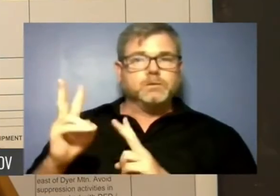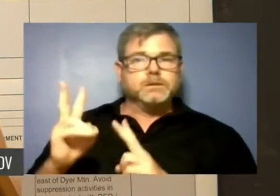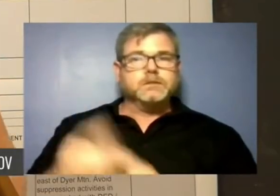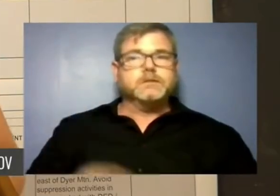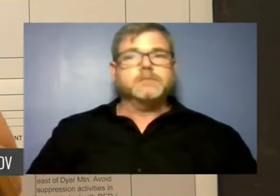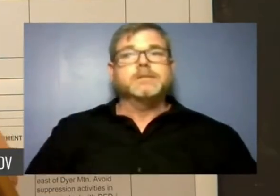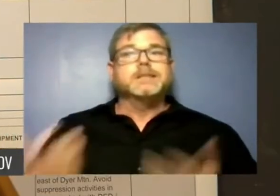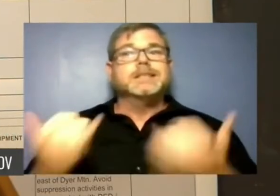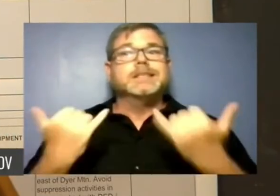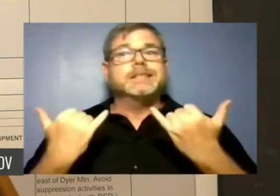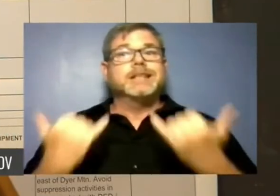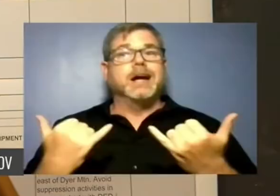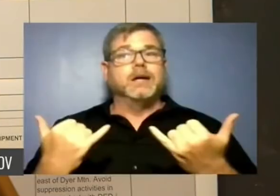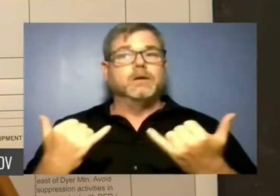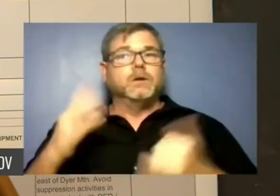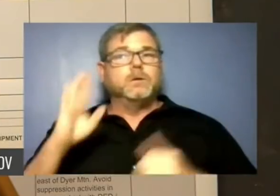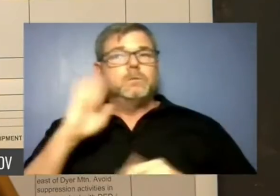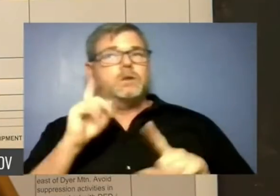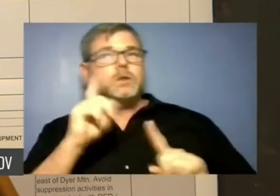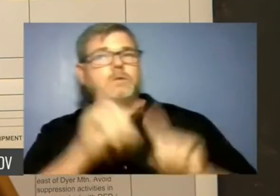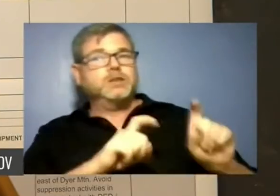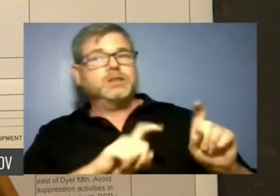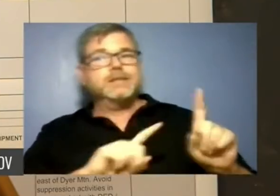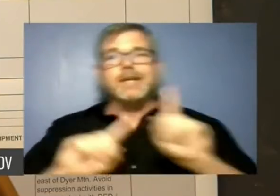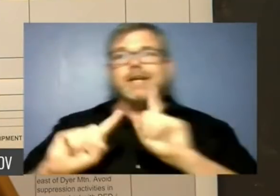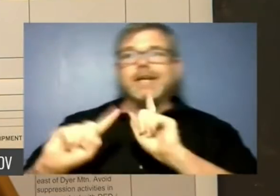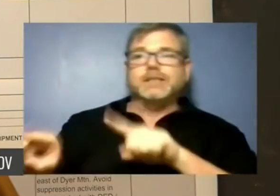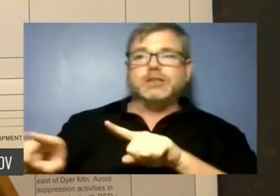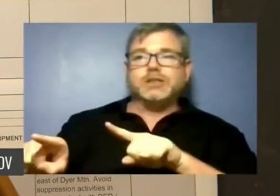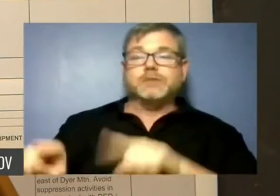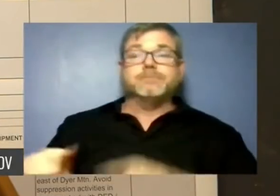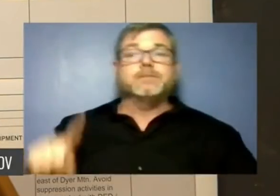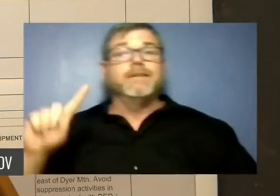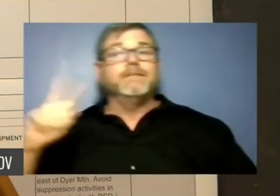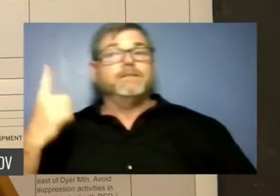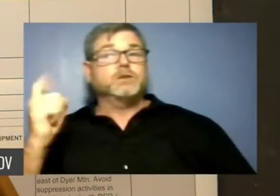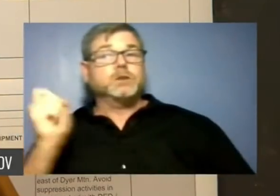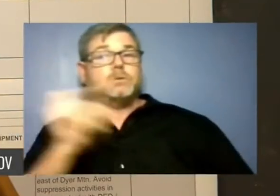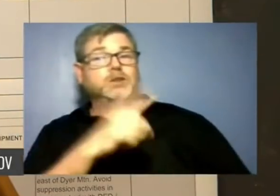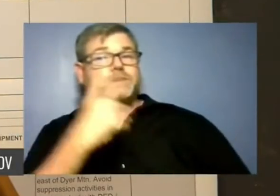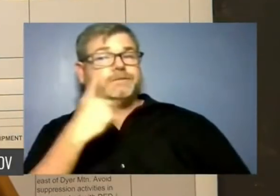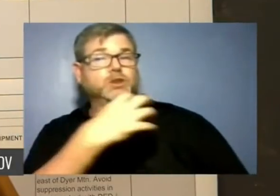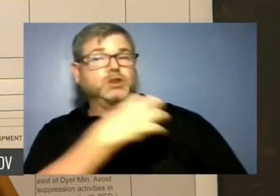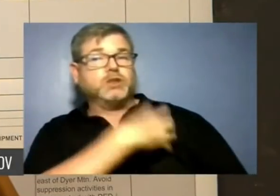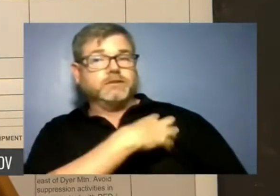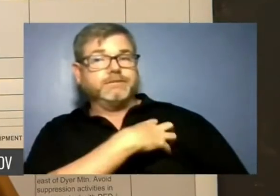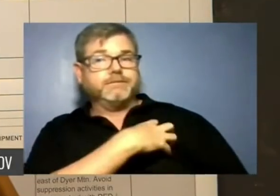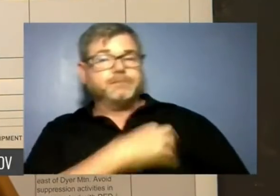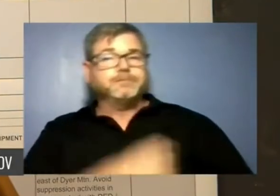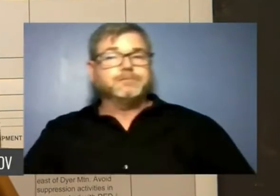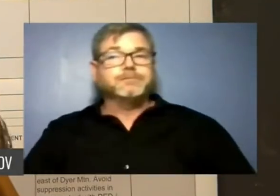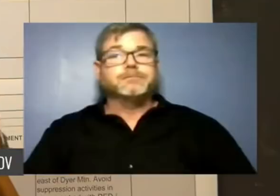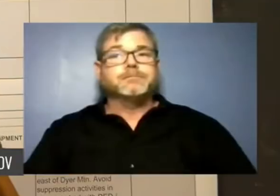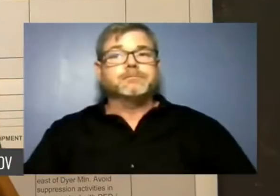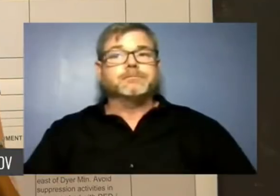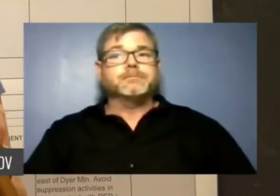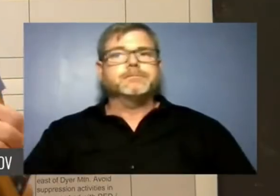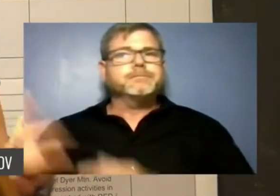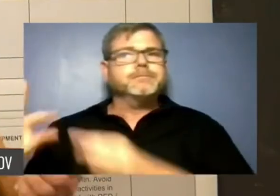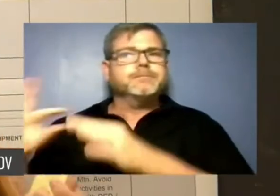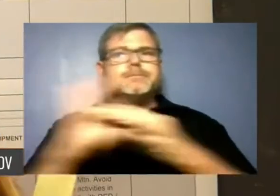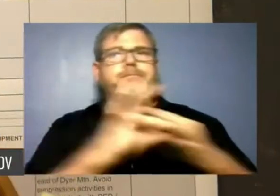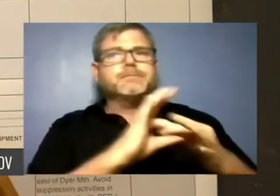now. Our first question is to our sheriff, and it is on access to run generators and restoration of water and